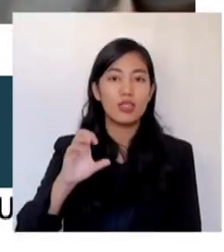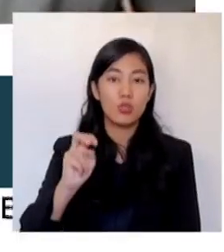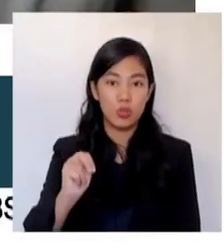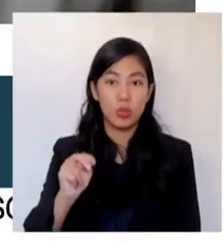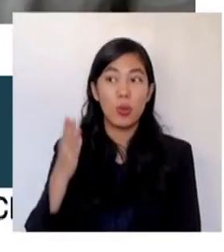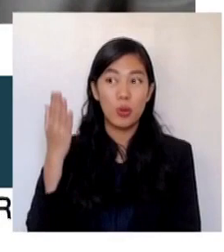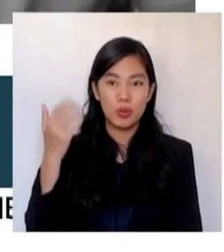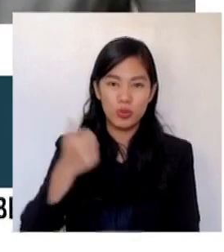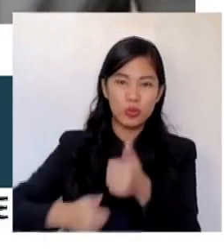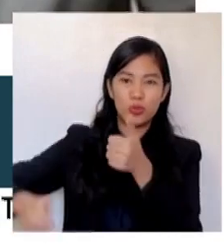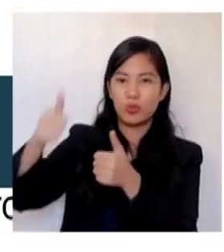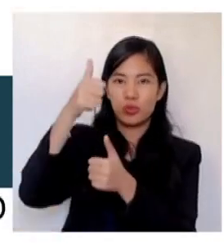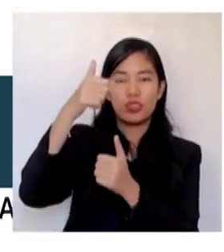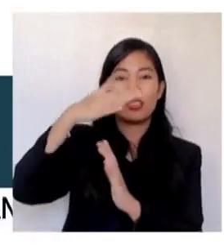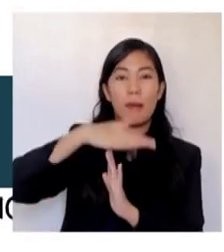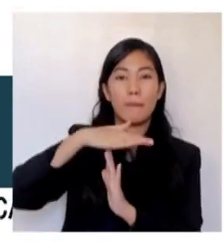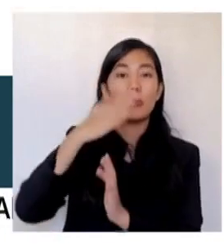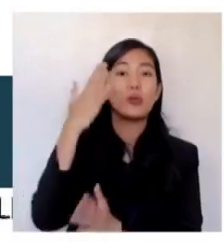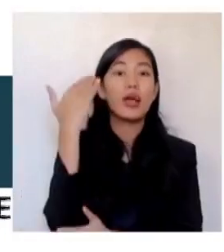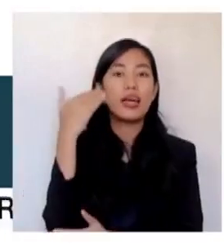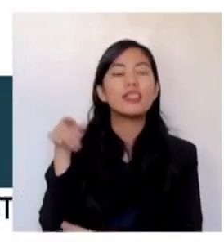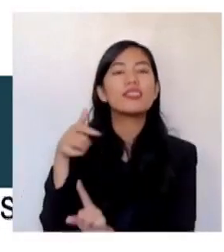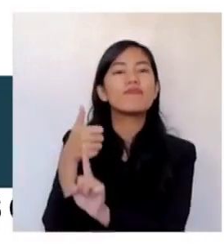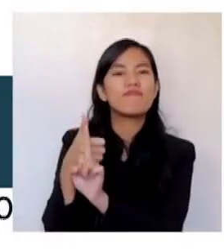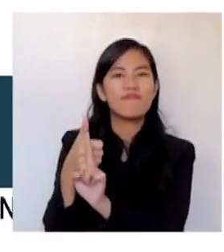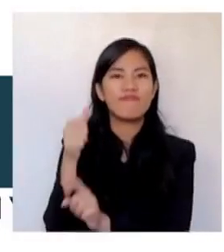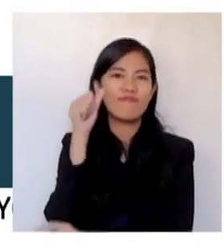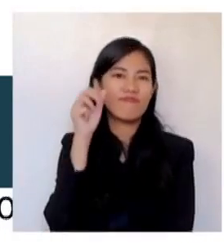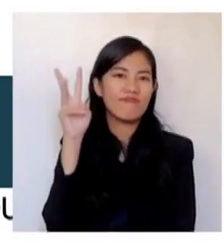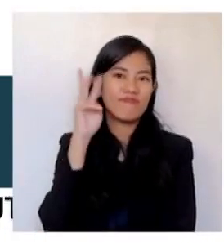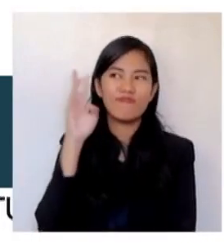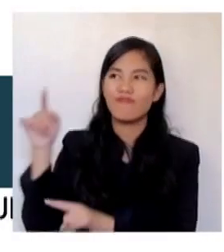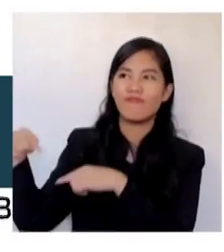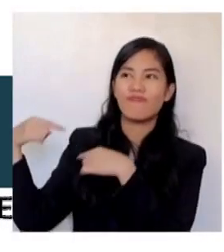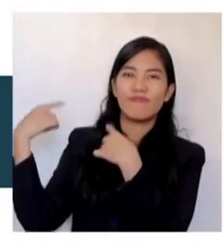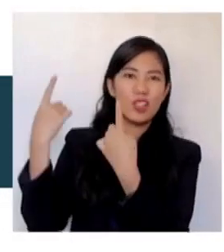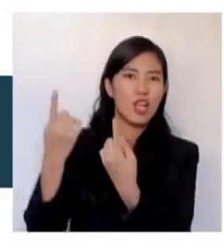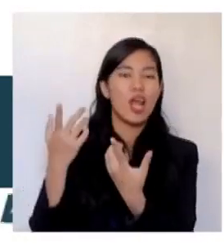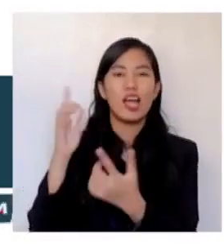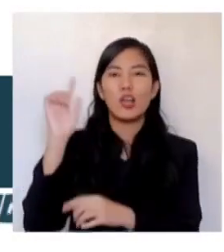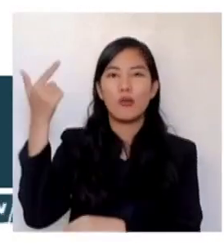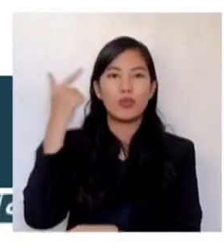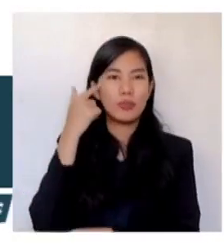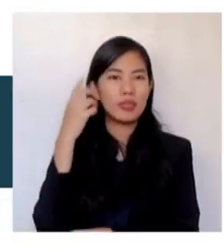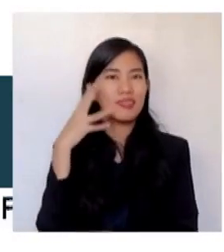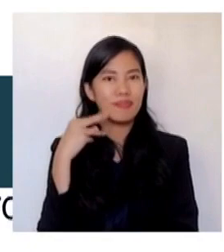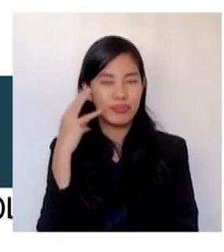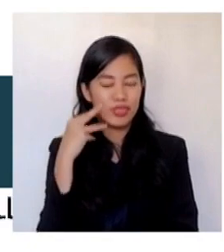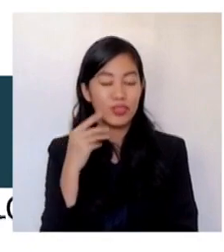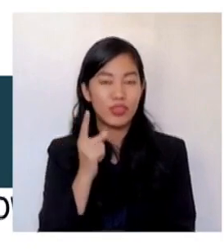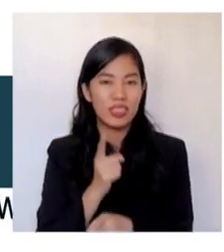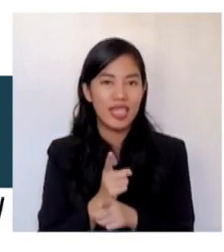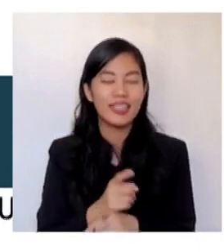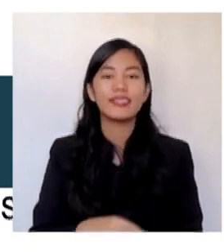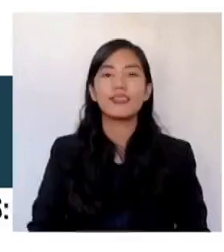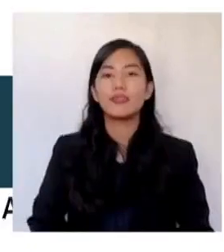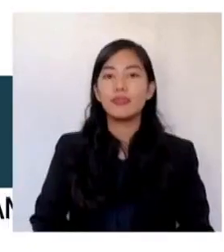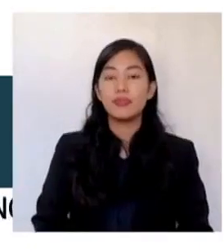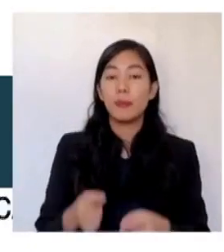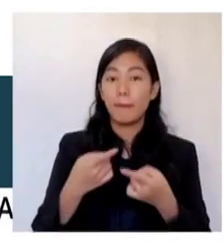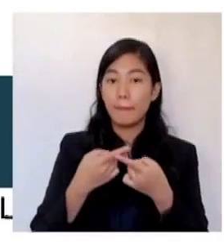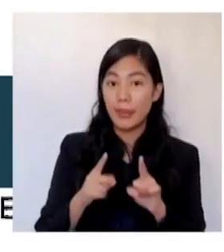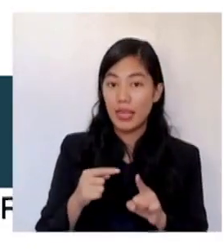she's solid. He knows his stuff. He's been there for a long time. His experience, right? I would just say though